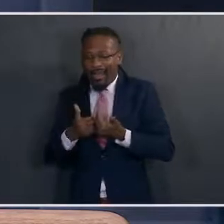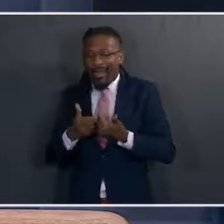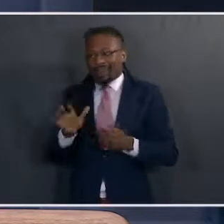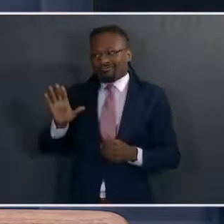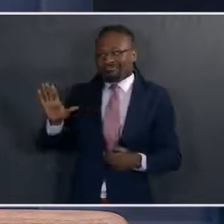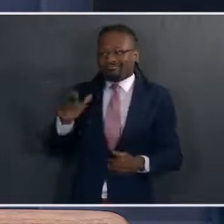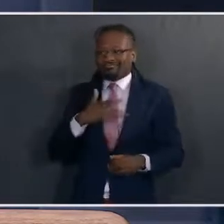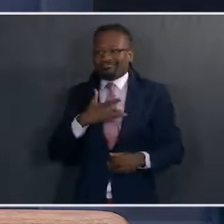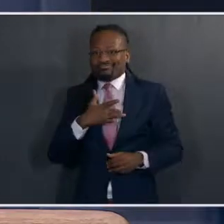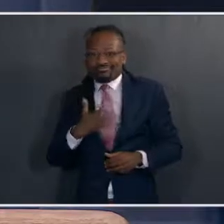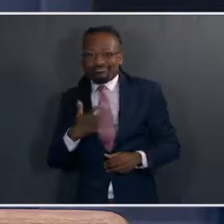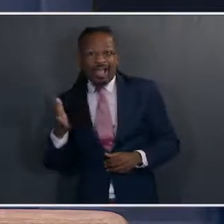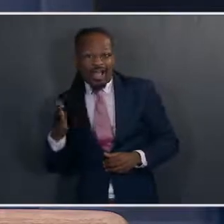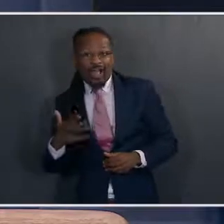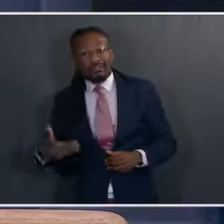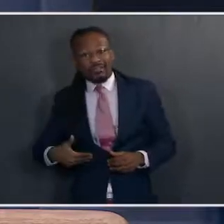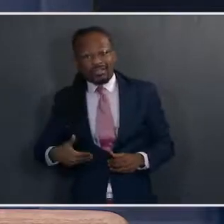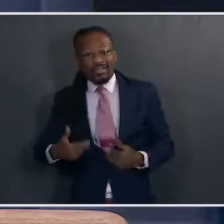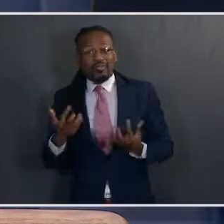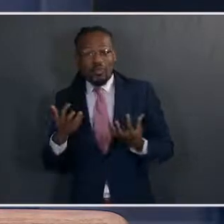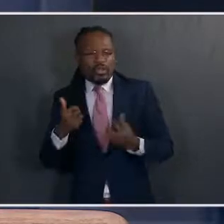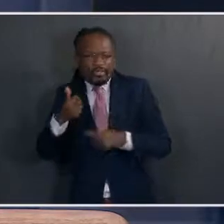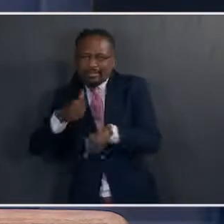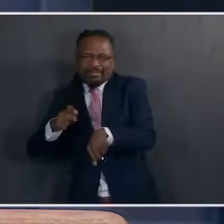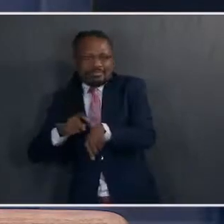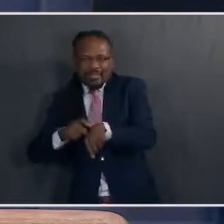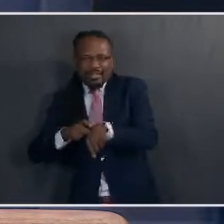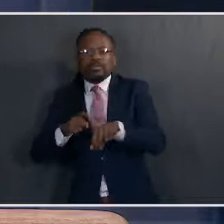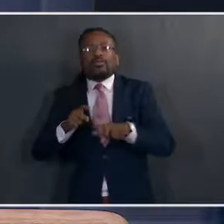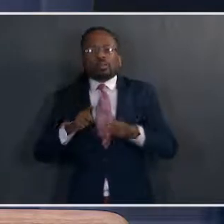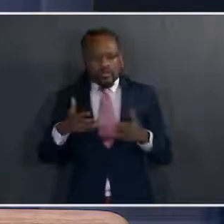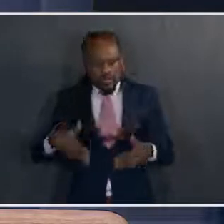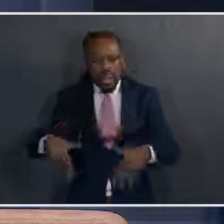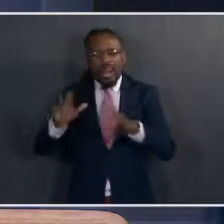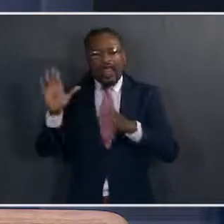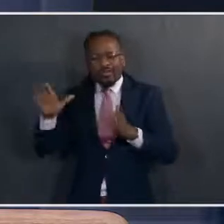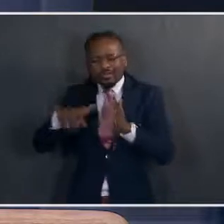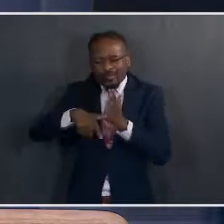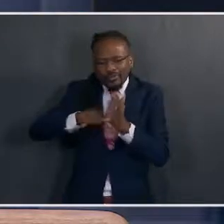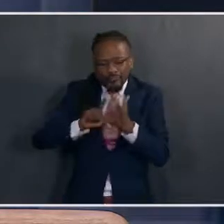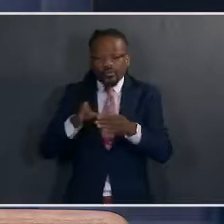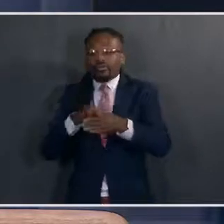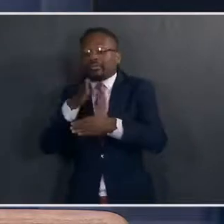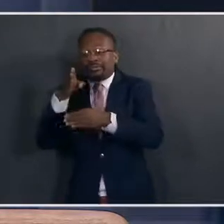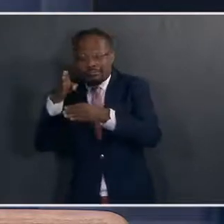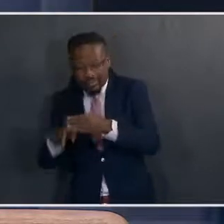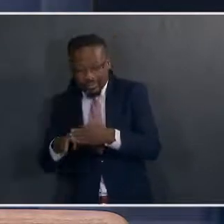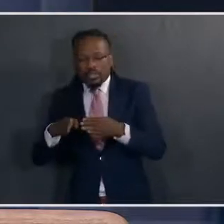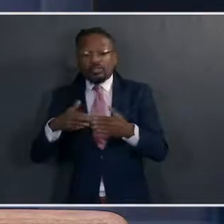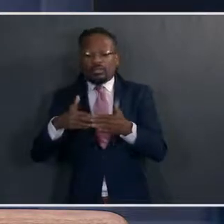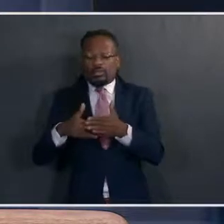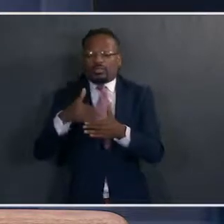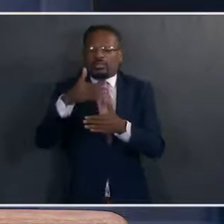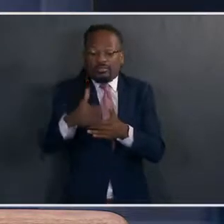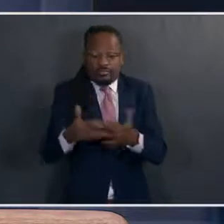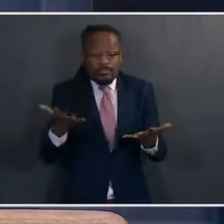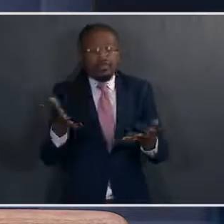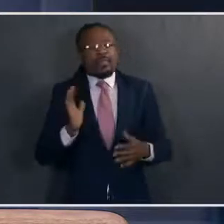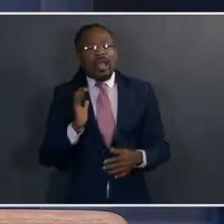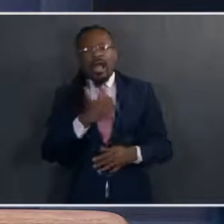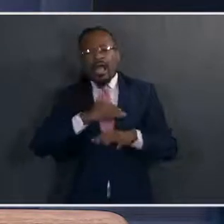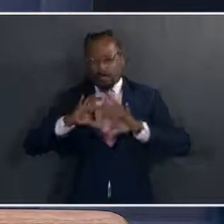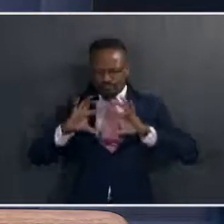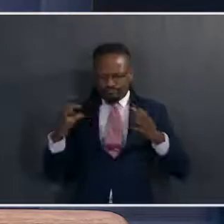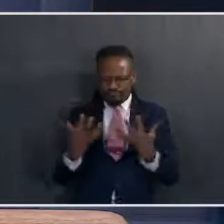in time. But we're going to let this review complete, and then our policy teams will make decisions about